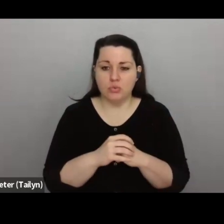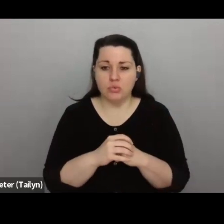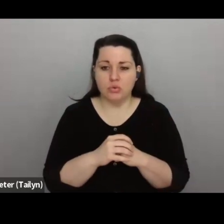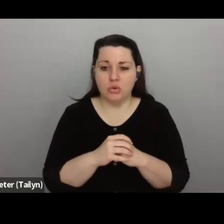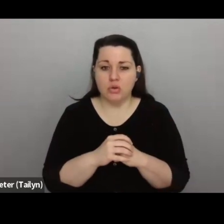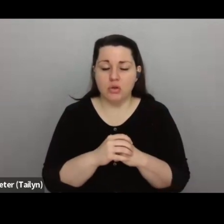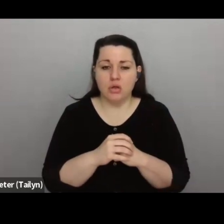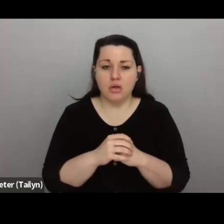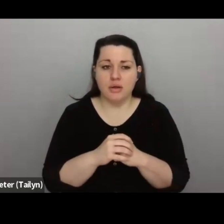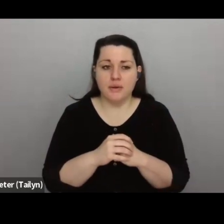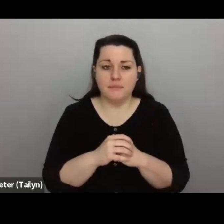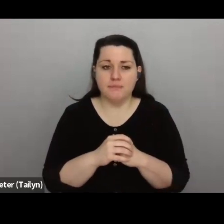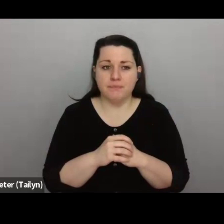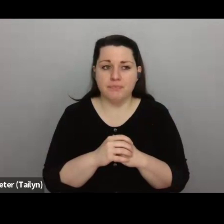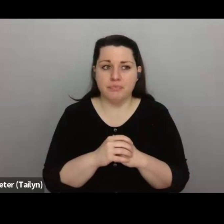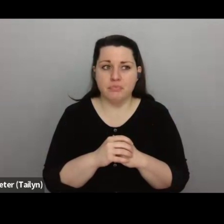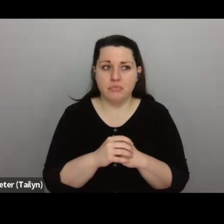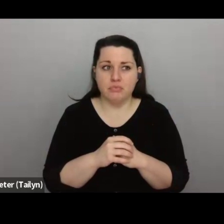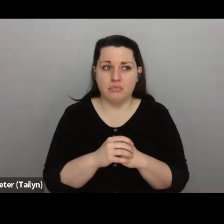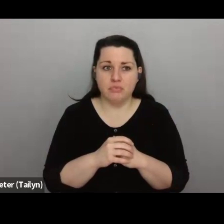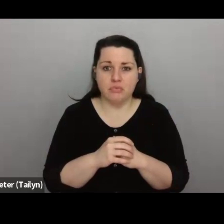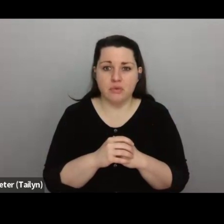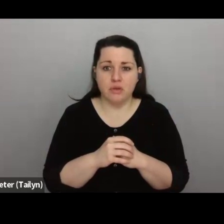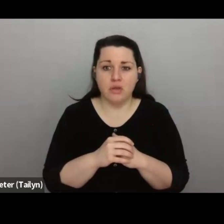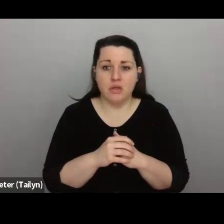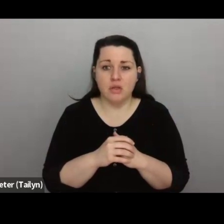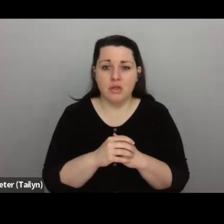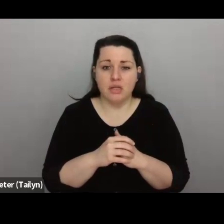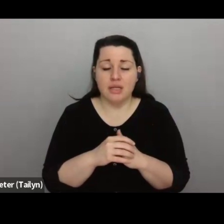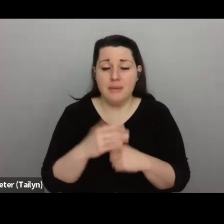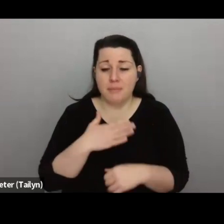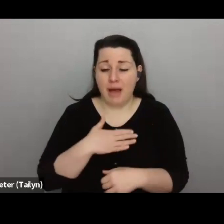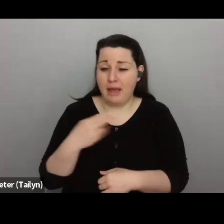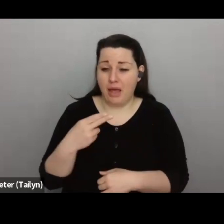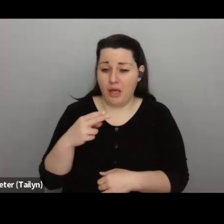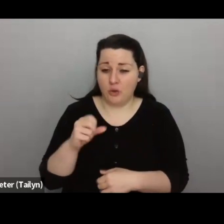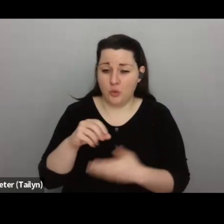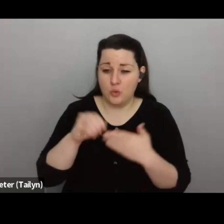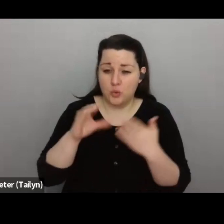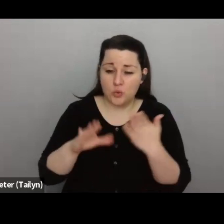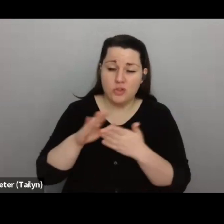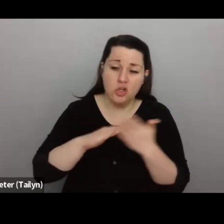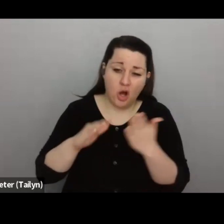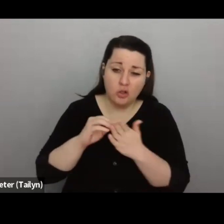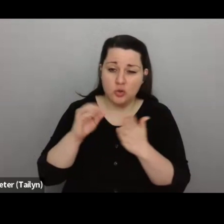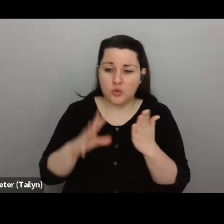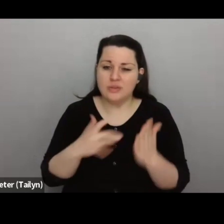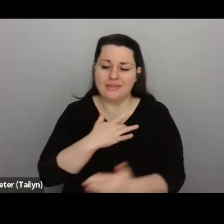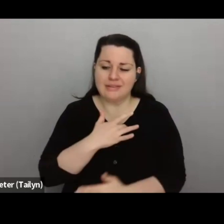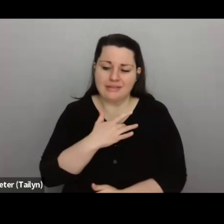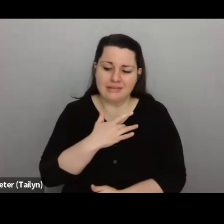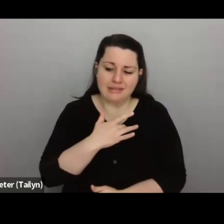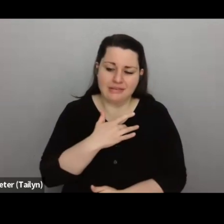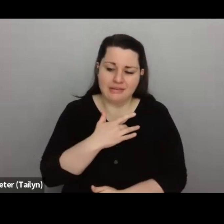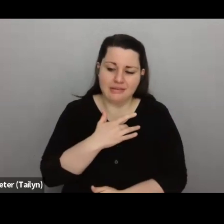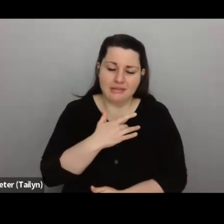With my students in high school or college level, I typically try to say